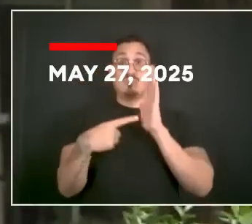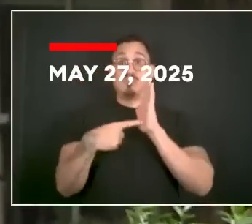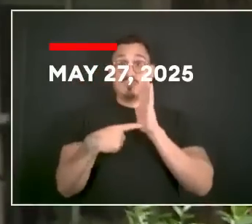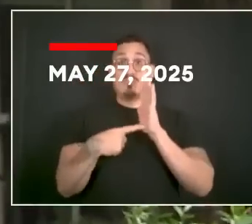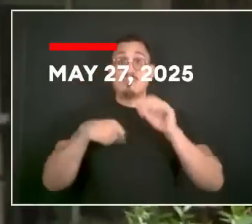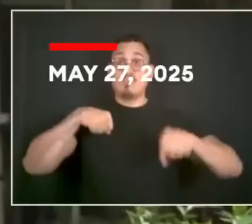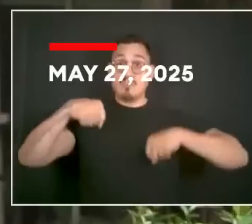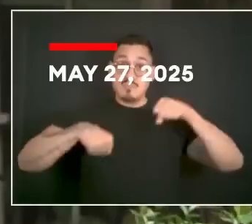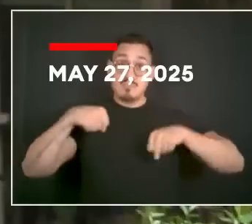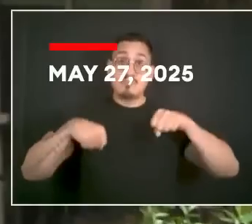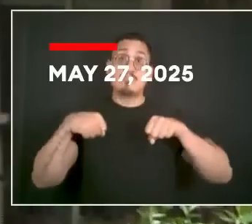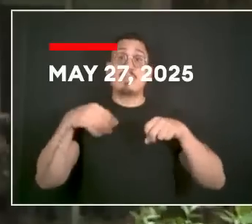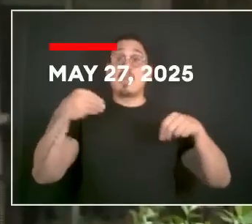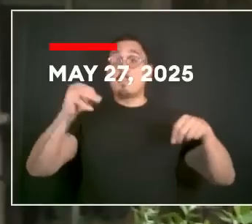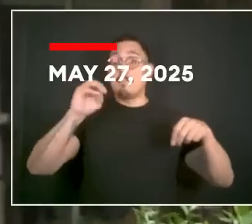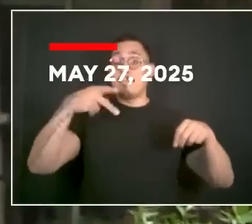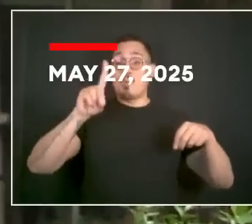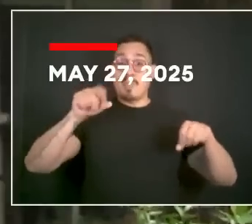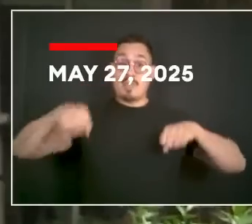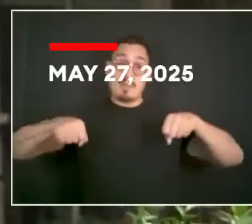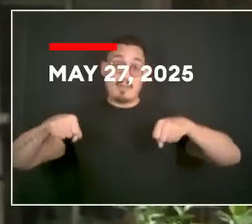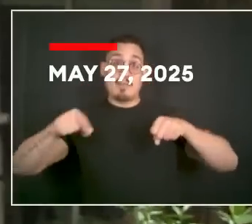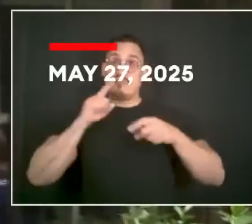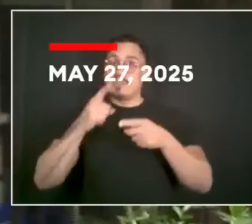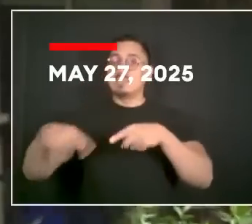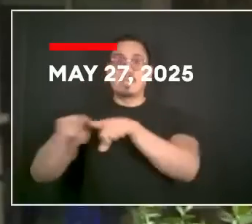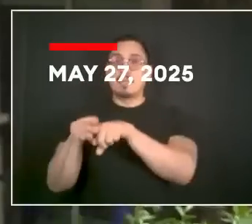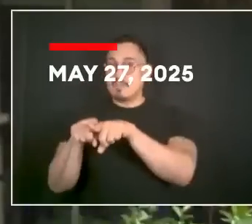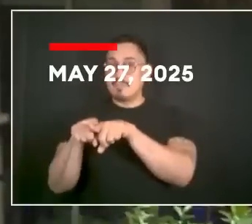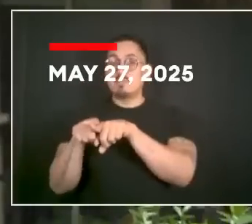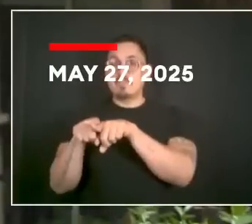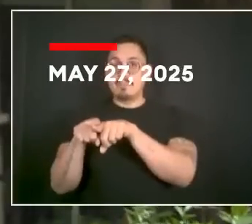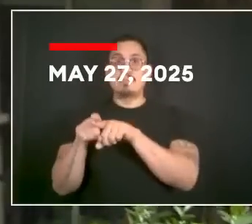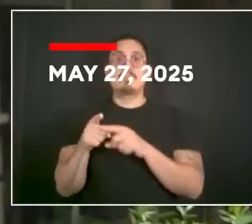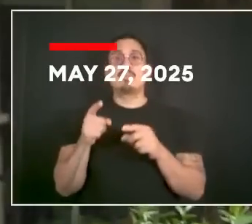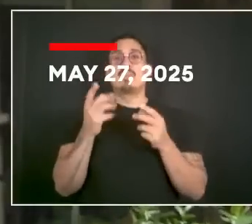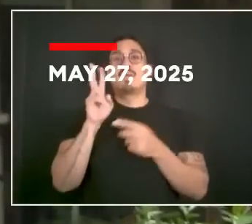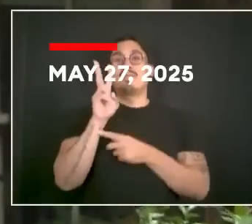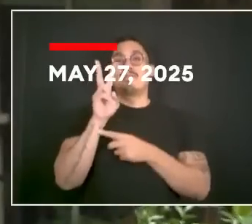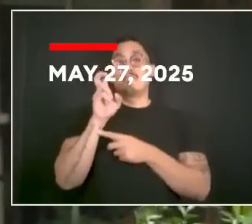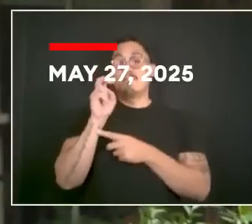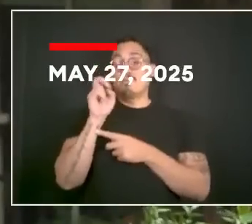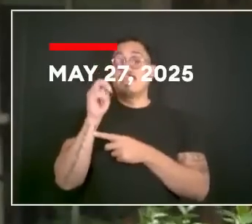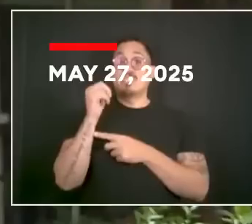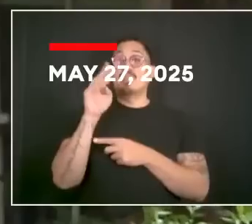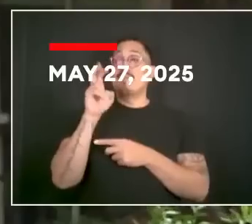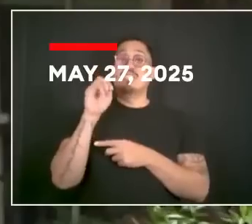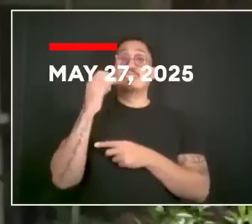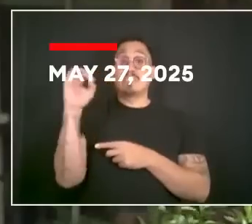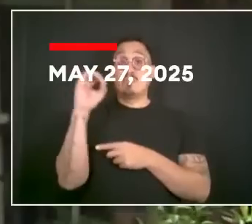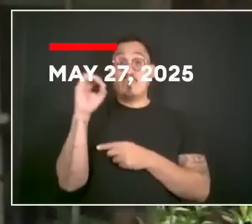and mopeds are the same. A lot of our focus on Vision Zero, a lot of our focus on uptick in enforcement